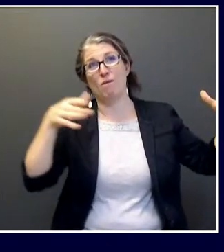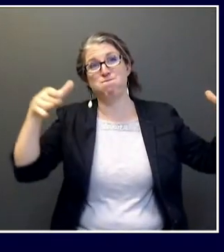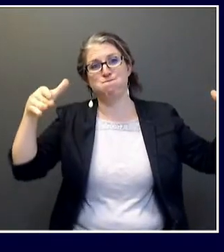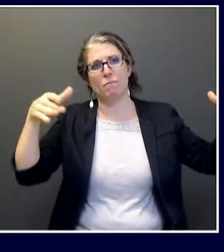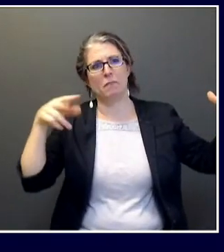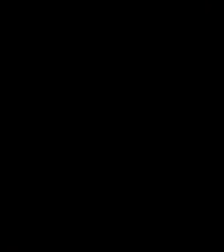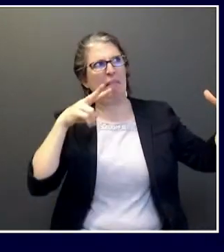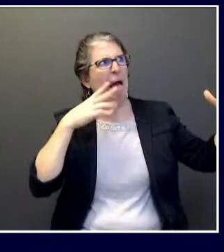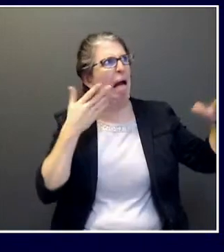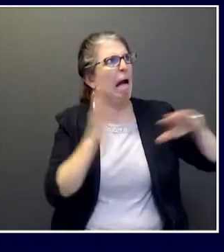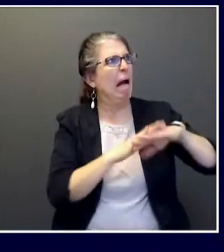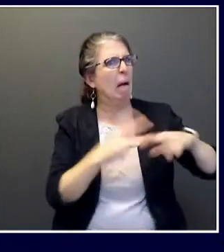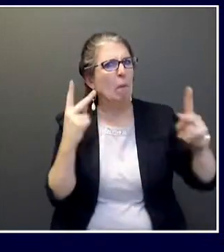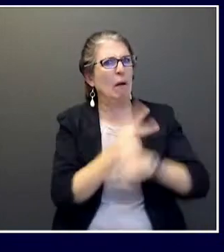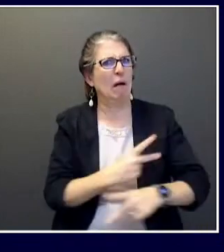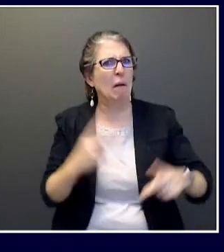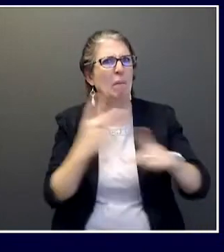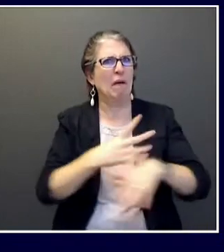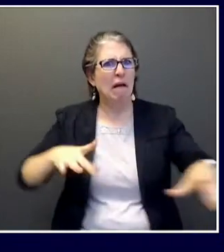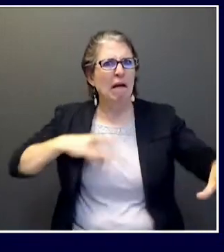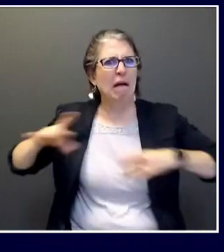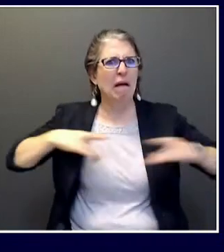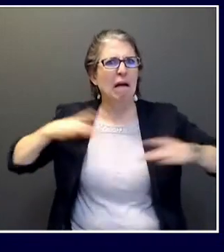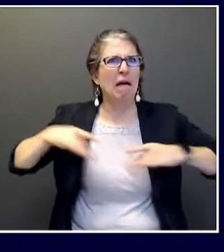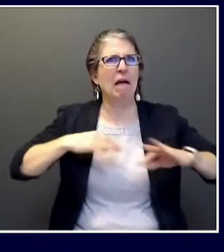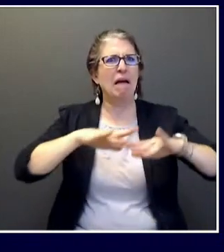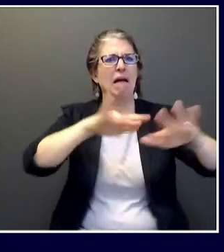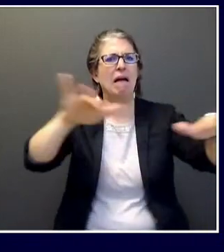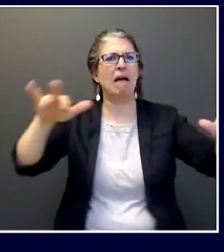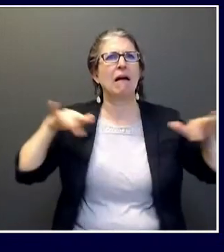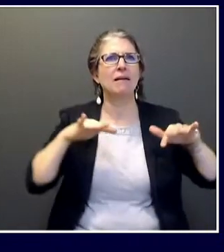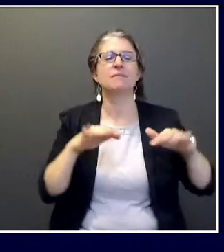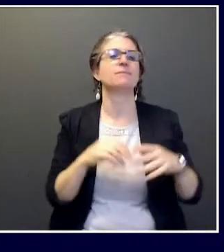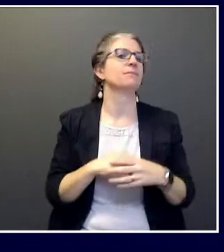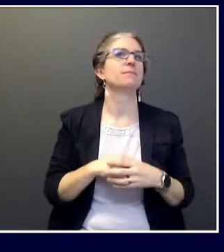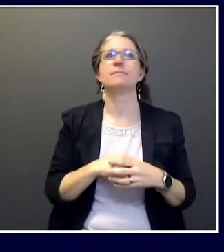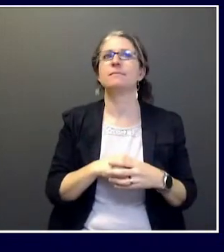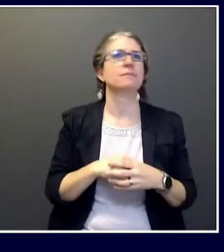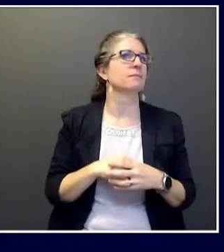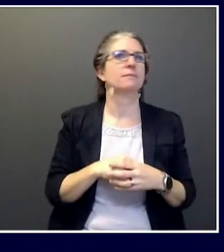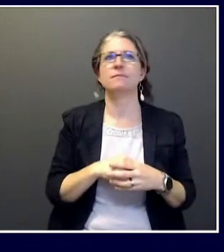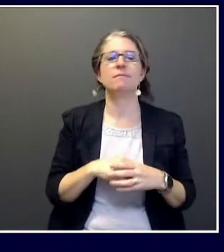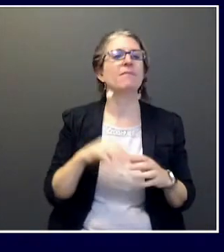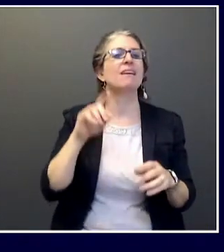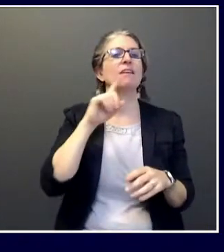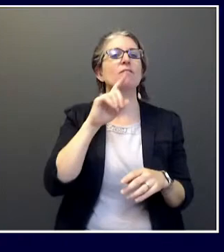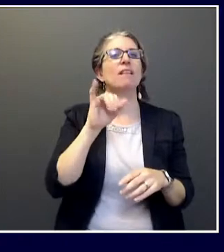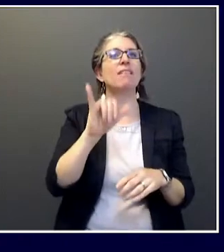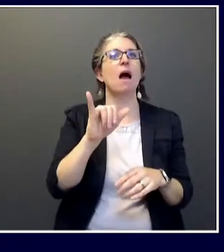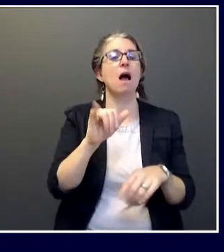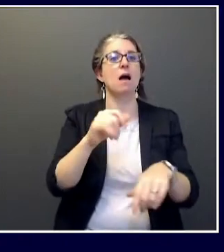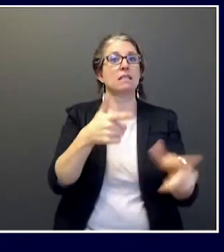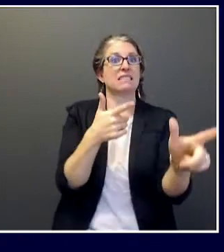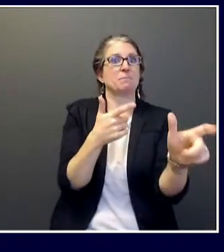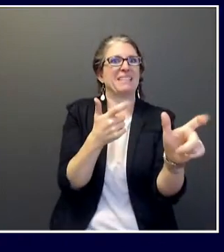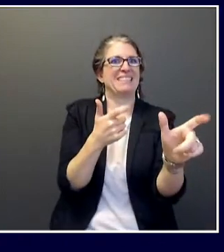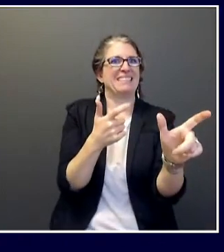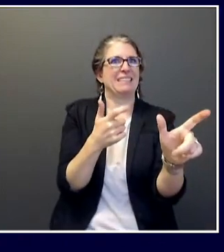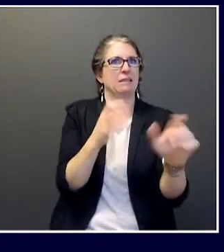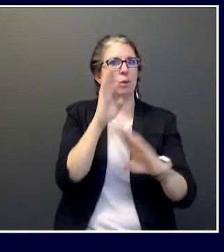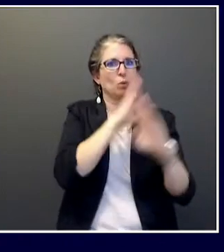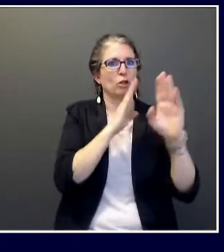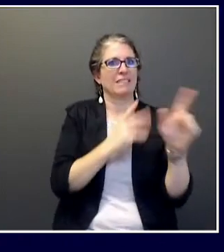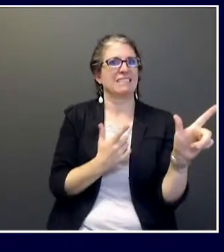rate? What's the rate of getting COVID if you're vaccinated versus if you're unvaccinated? That's why, Chris, I thought that recent data